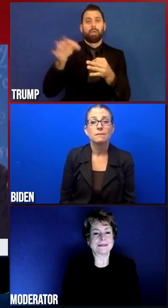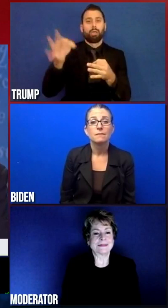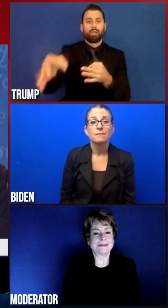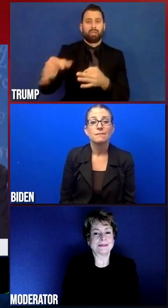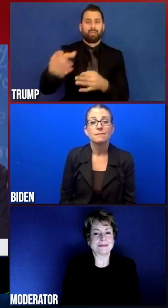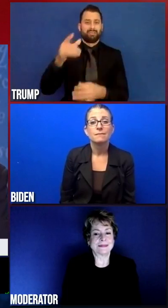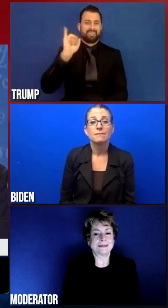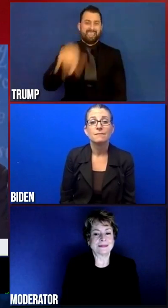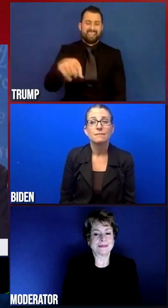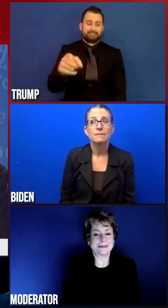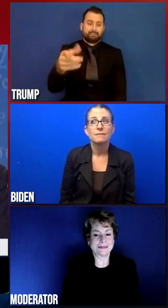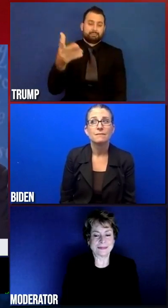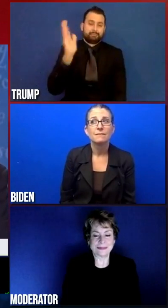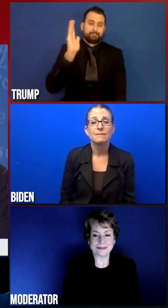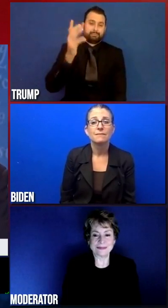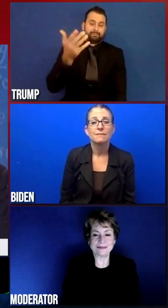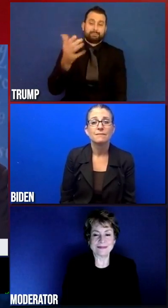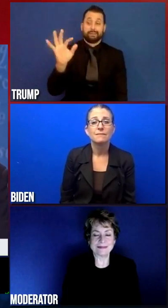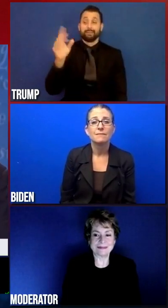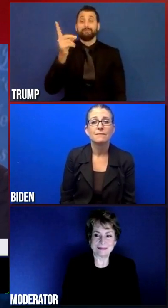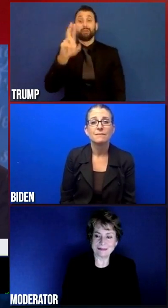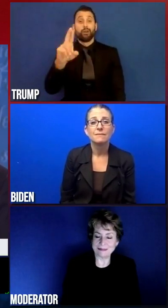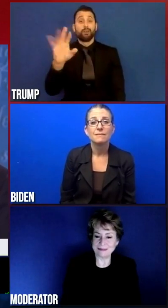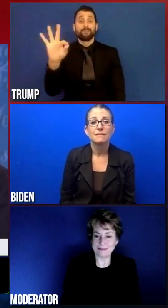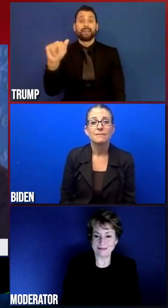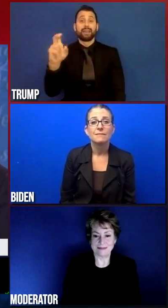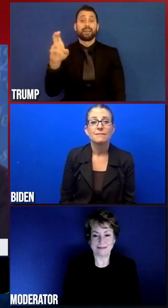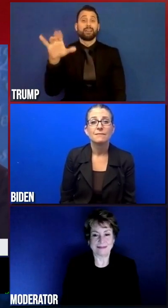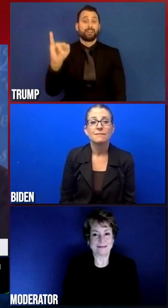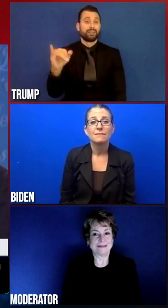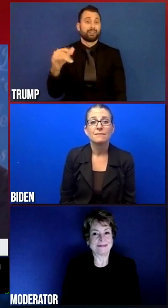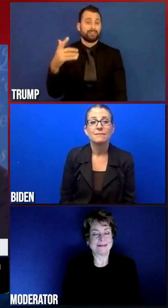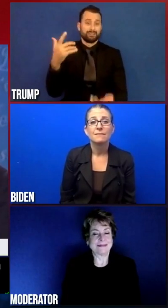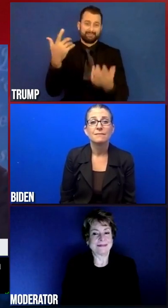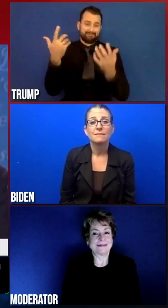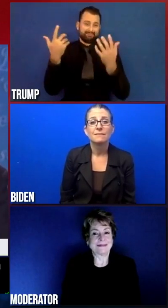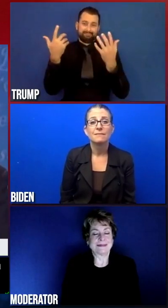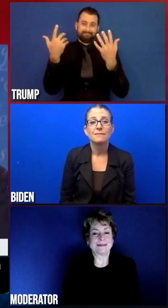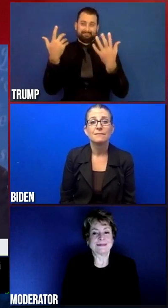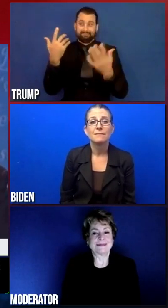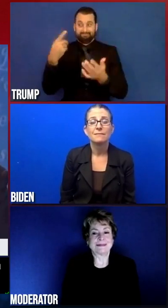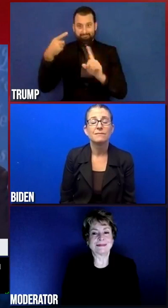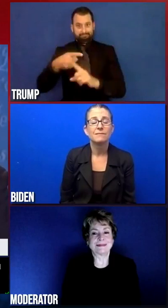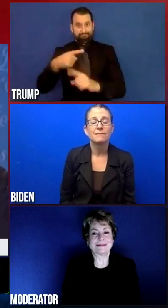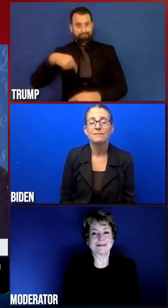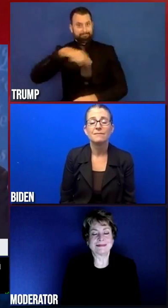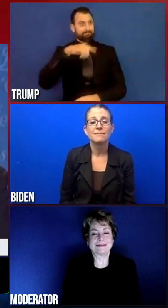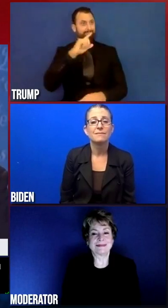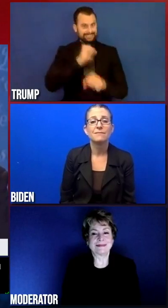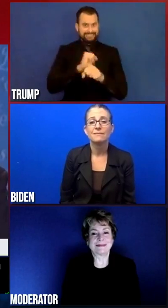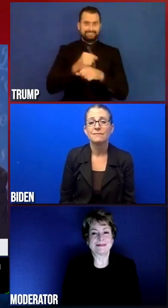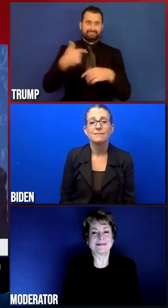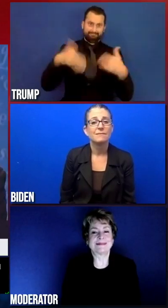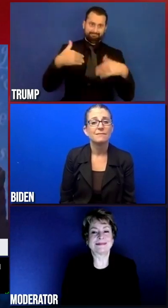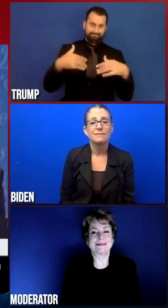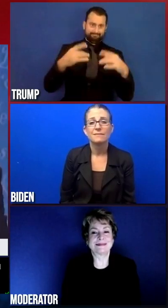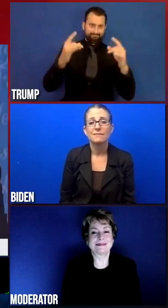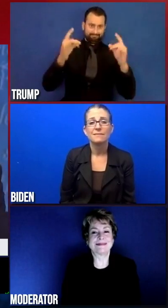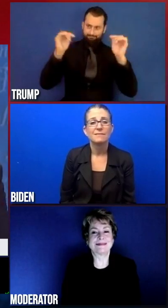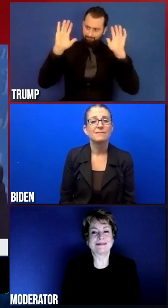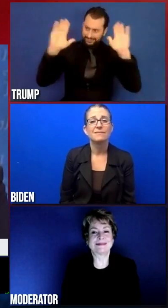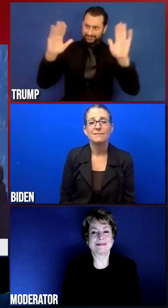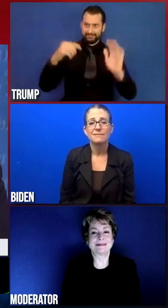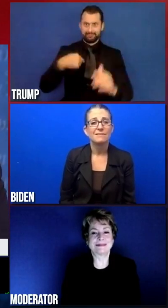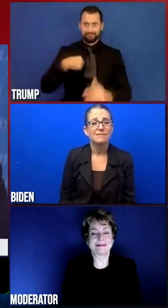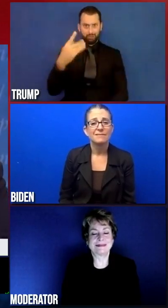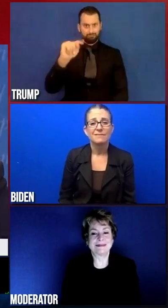said, President Trump did a phenomenal job. We worked with the governor. Oh, really? Go take a look. The governors said I did a phenomenal